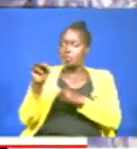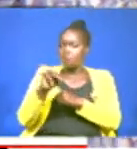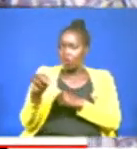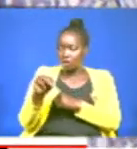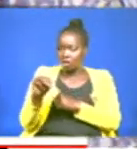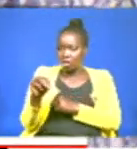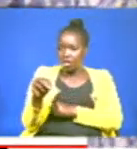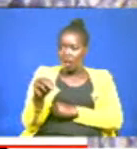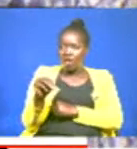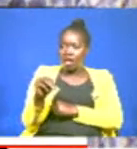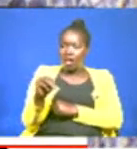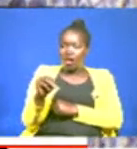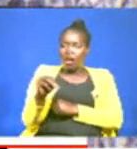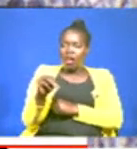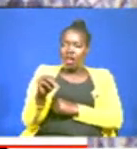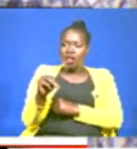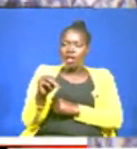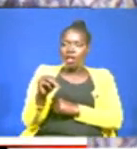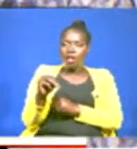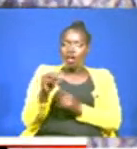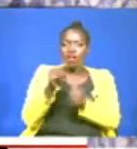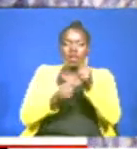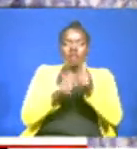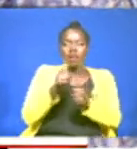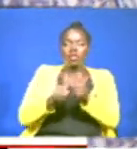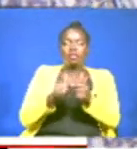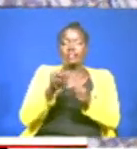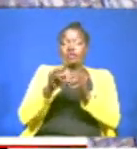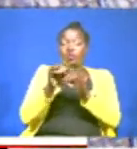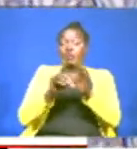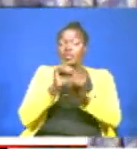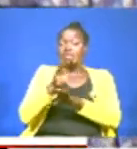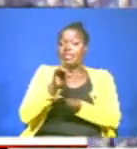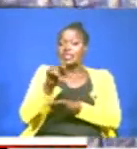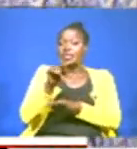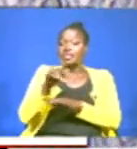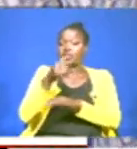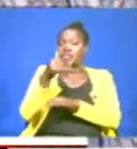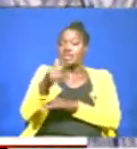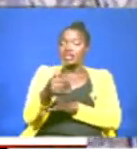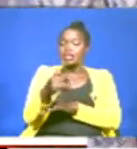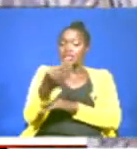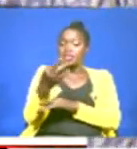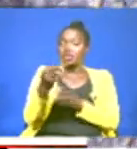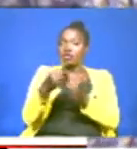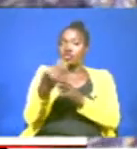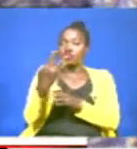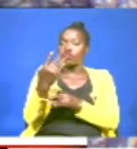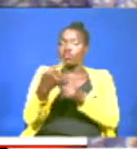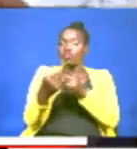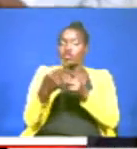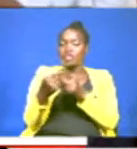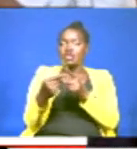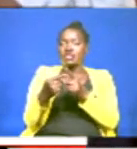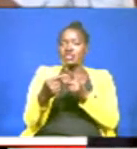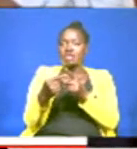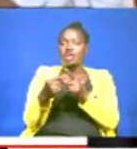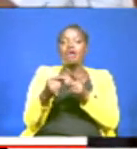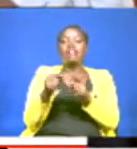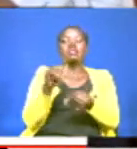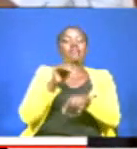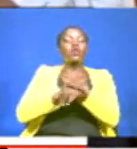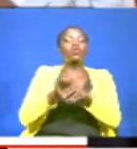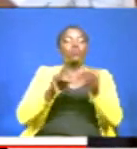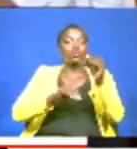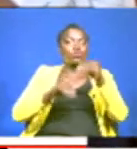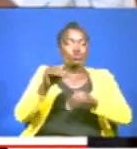480 million Kenya shillings, which if you project that into the next 3 or 4 years is a significant contribution. Nancy